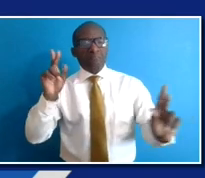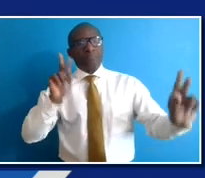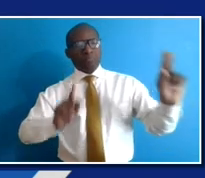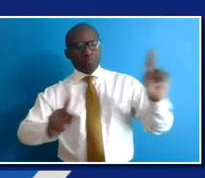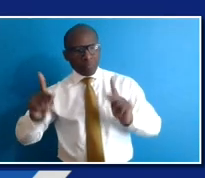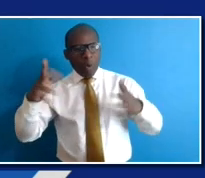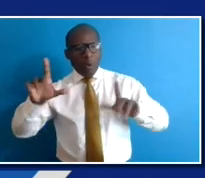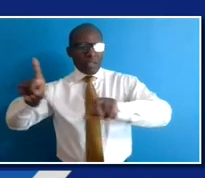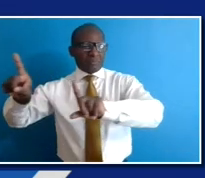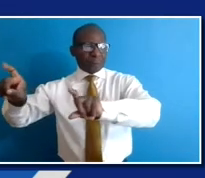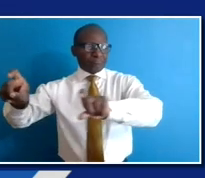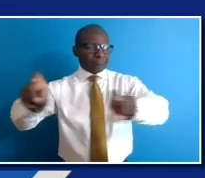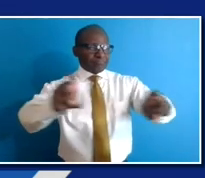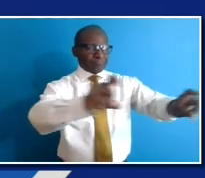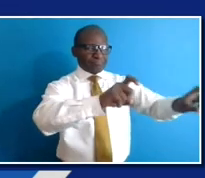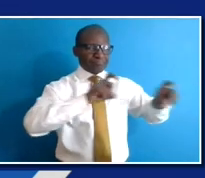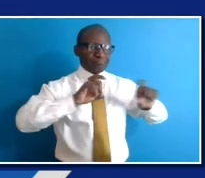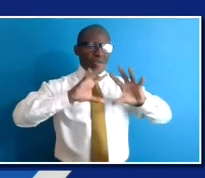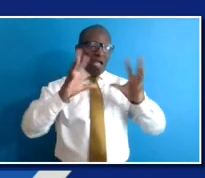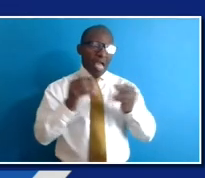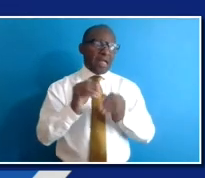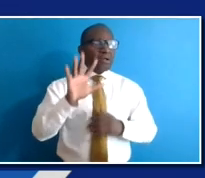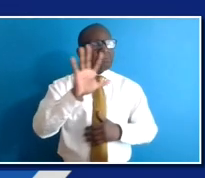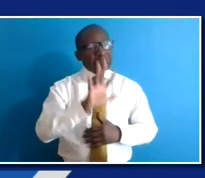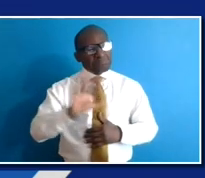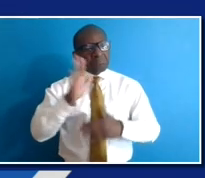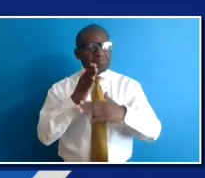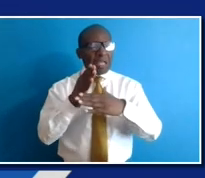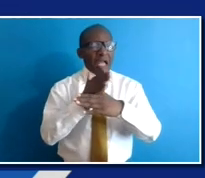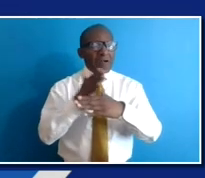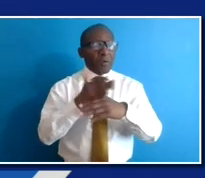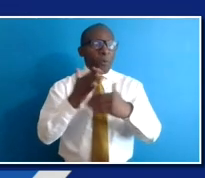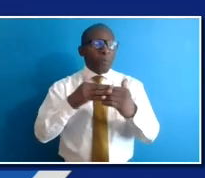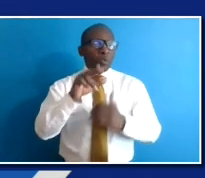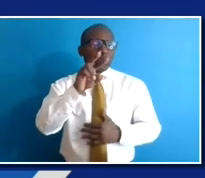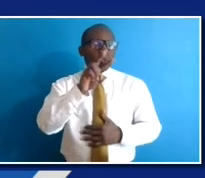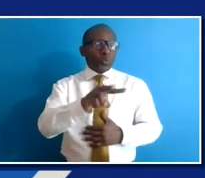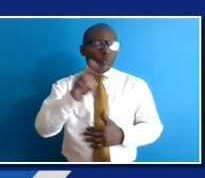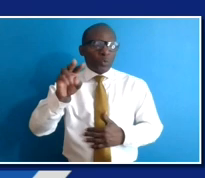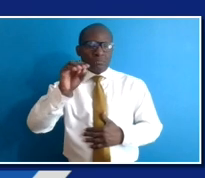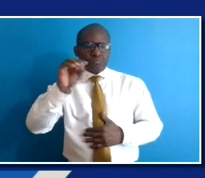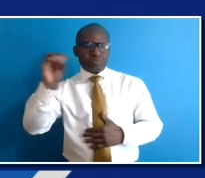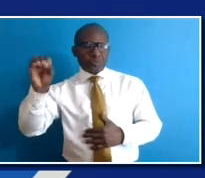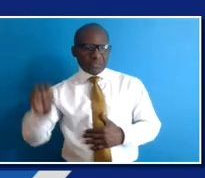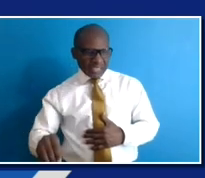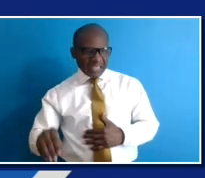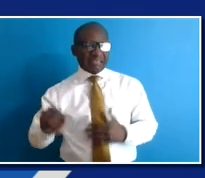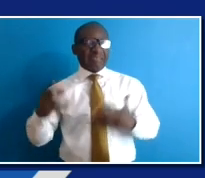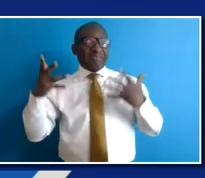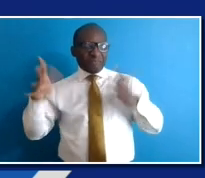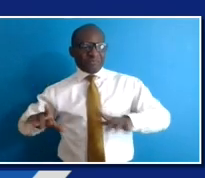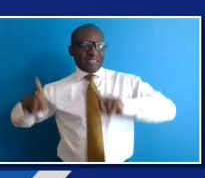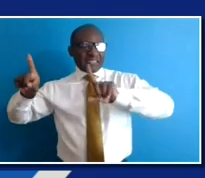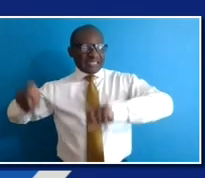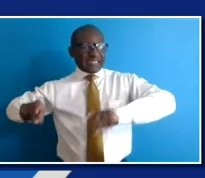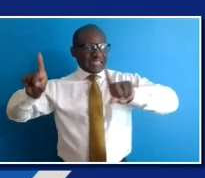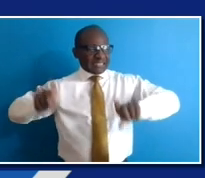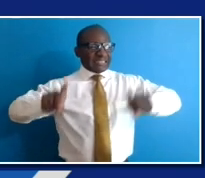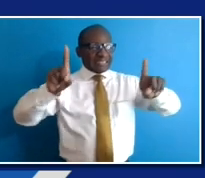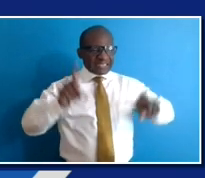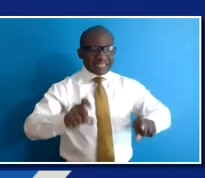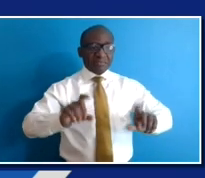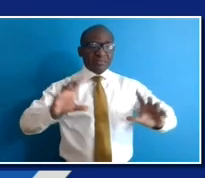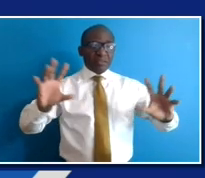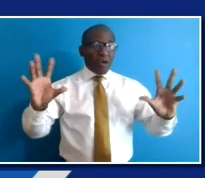would be 21.6 percentage of all the population. We're heading toward 25% of the population haven't been tested for